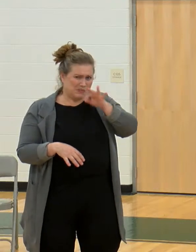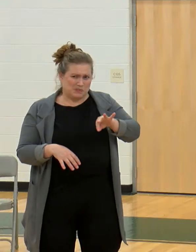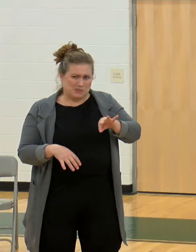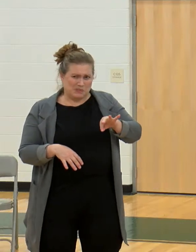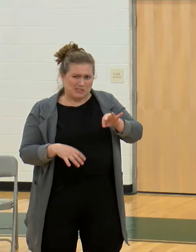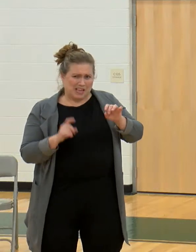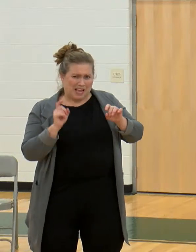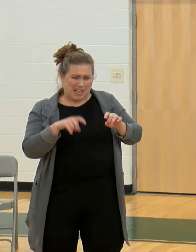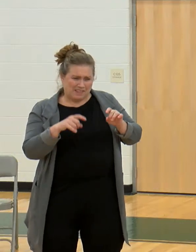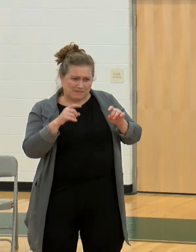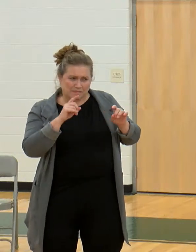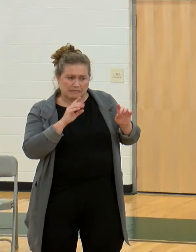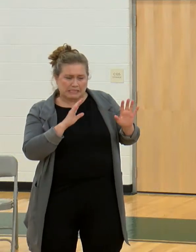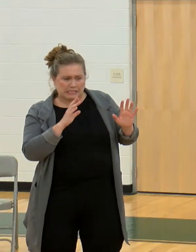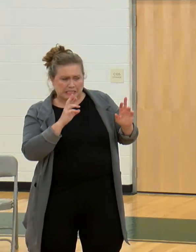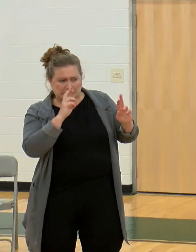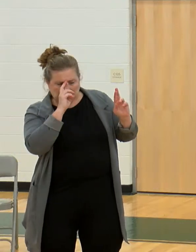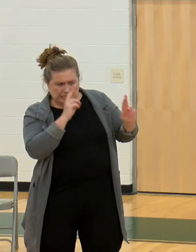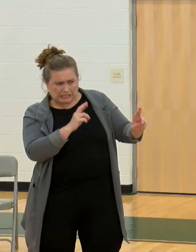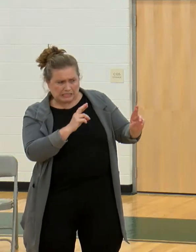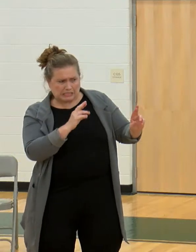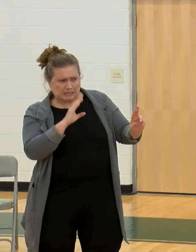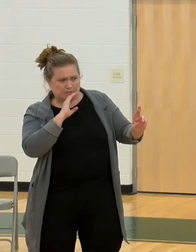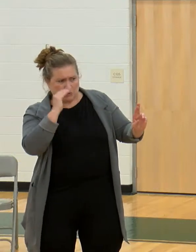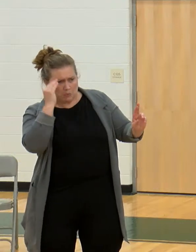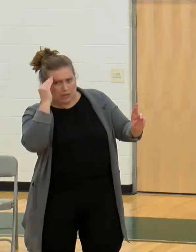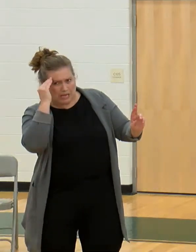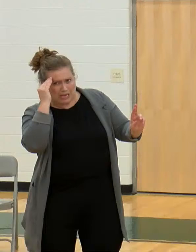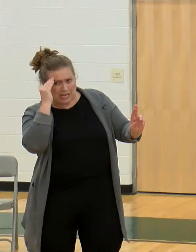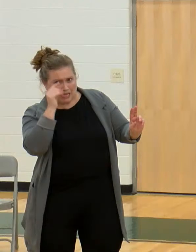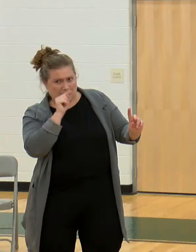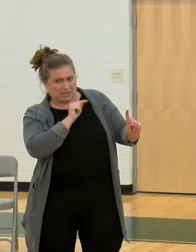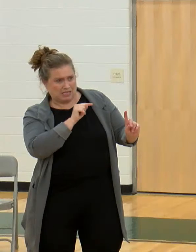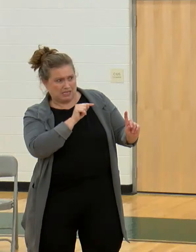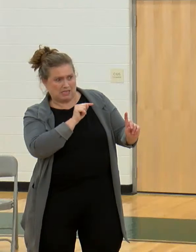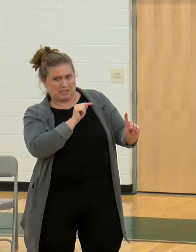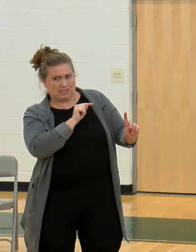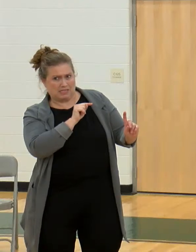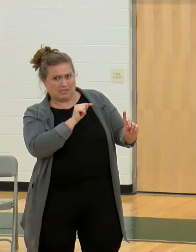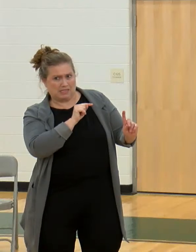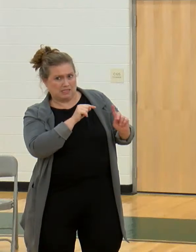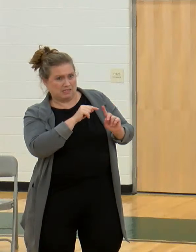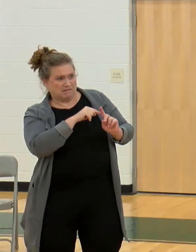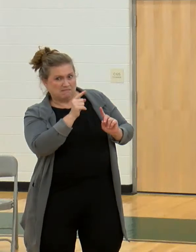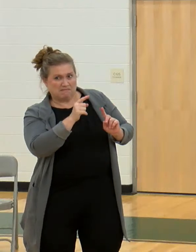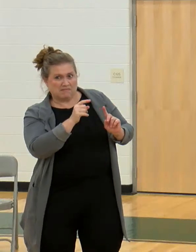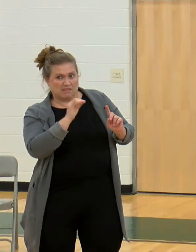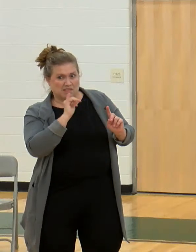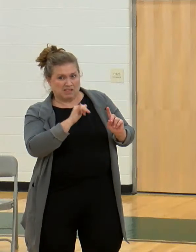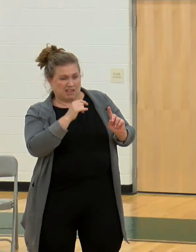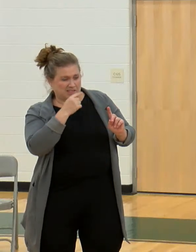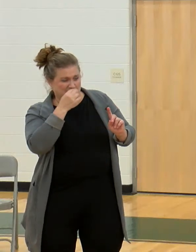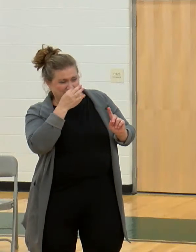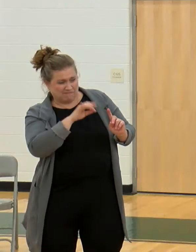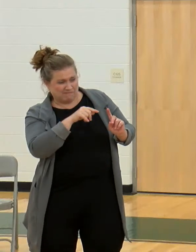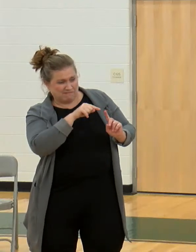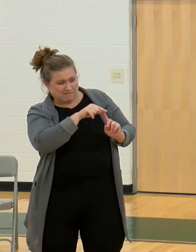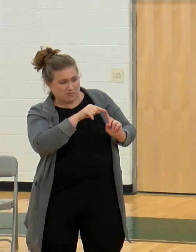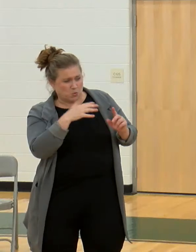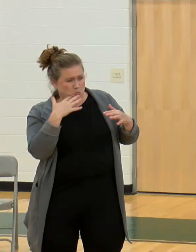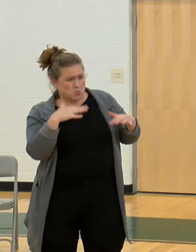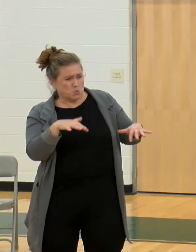If you're there, what we'll do, here's that, do what last time, like something else. Mm-hmm. More